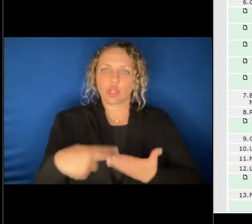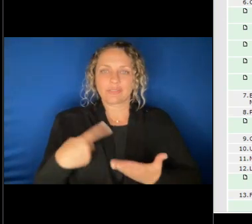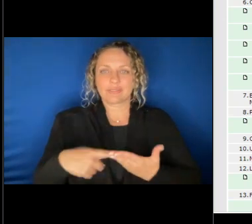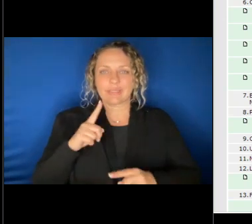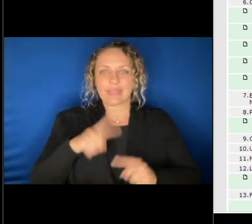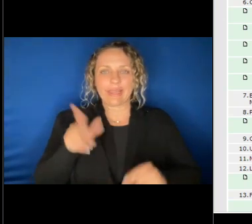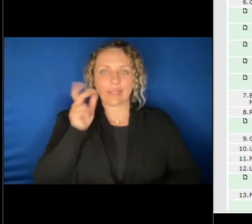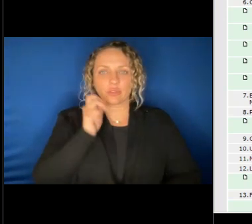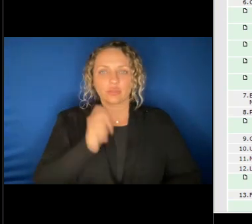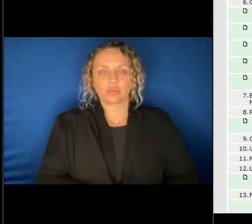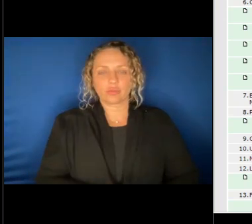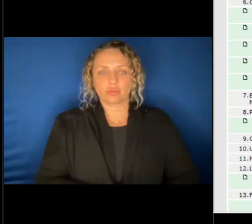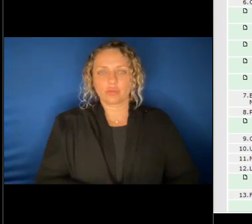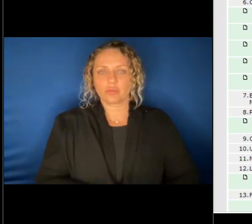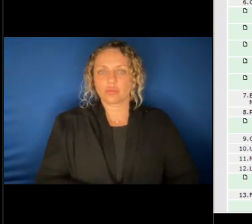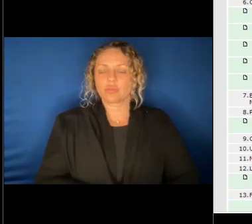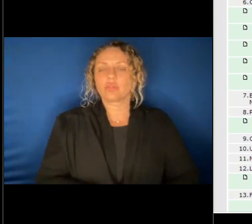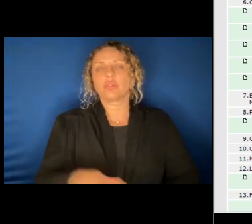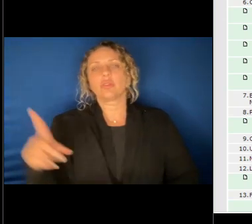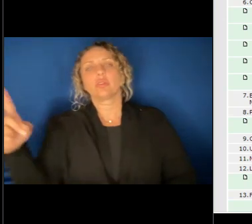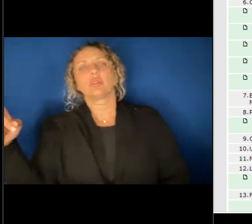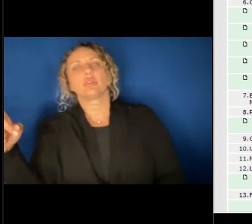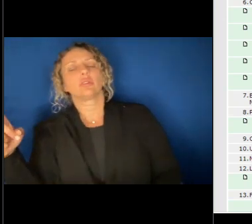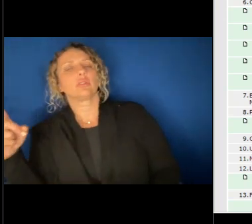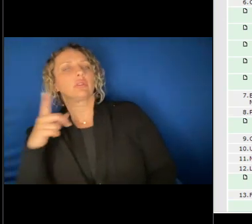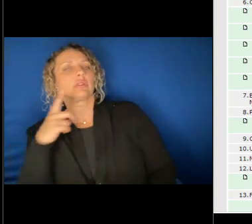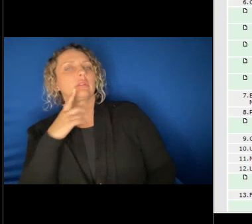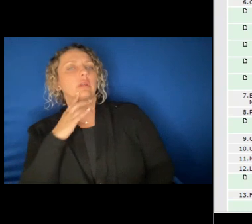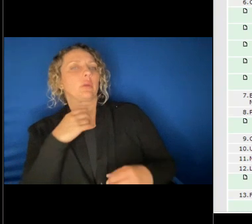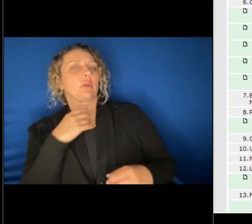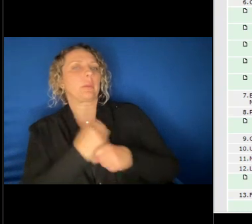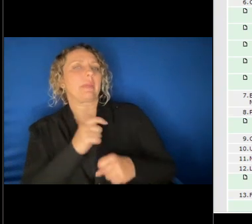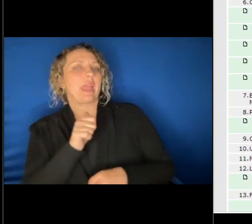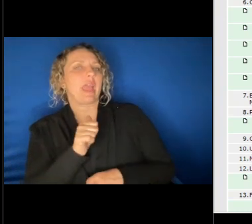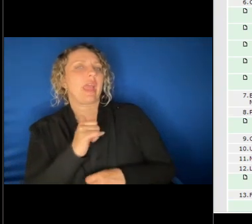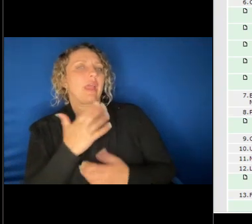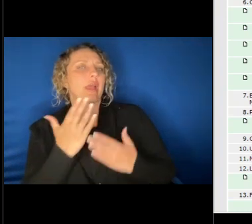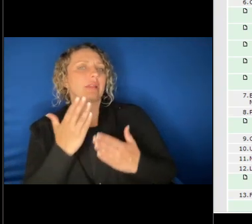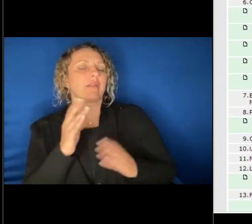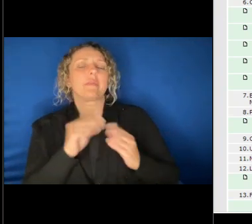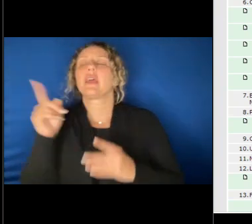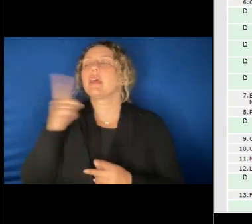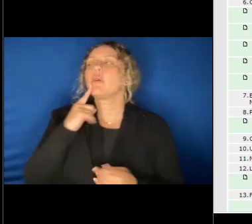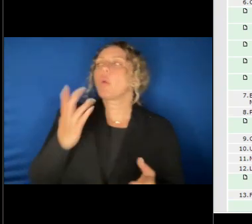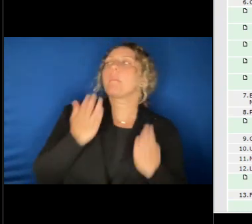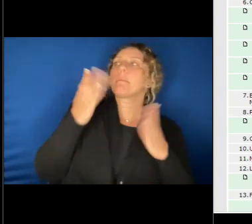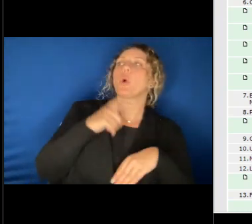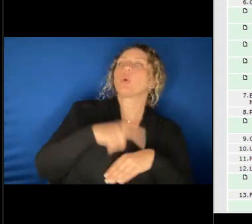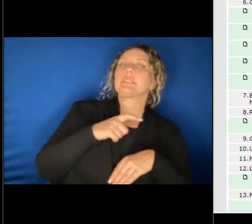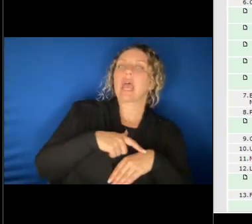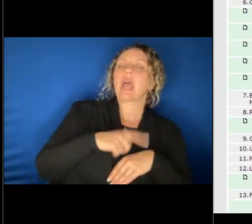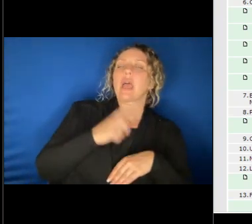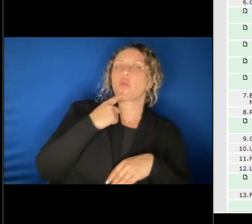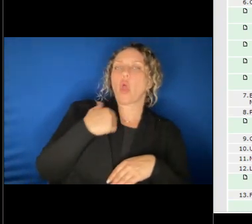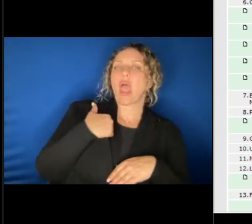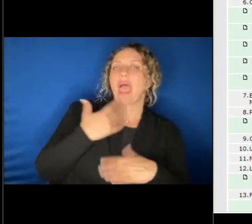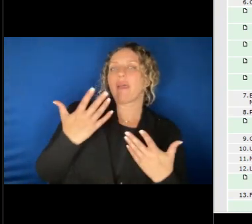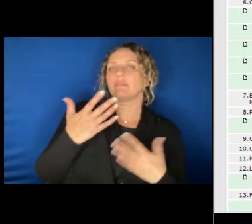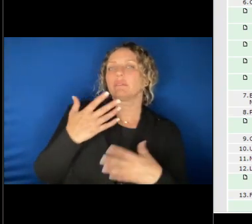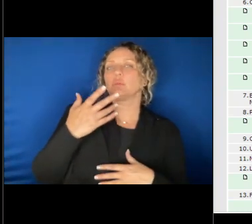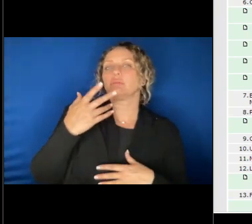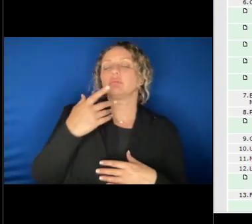Well, Can we make it a tentative meeting and then, you yeah, if check you with want to the give us some attorneys? proposed times and we Yeah, can, that- we can that's- confirm that. So if you have if you have some proposed dates